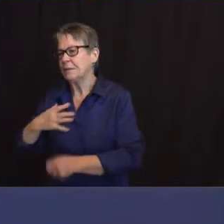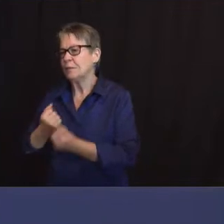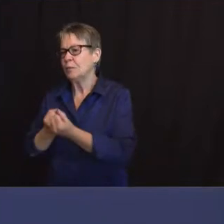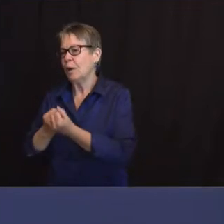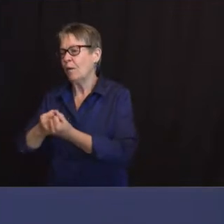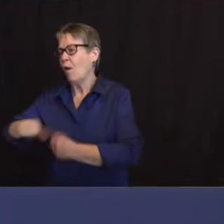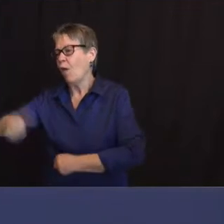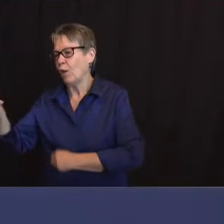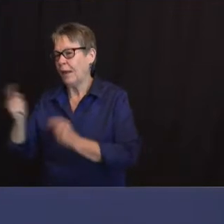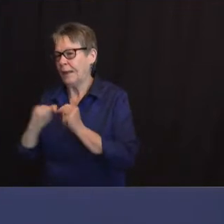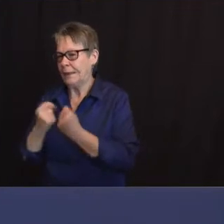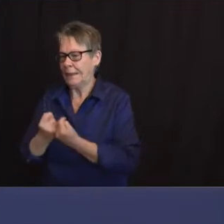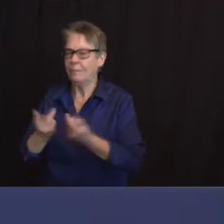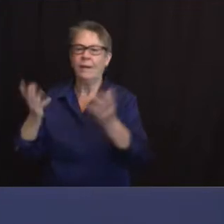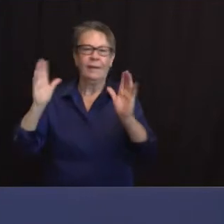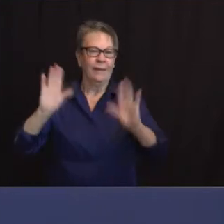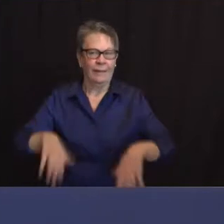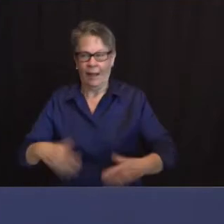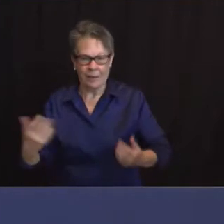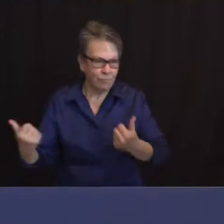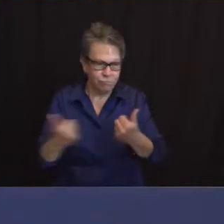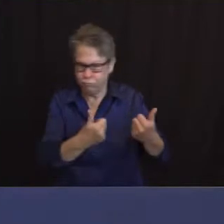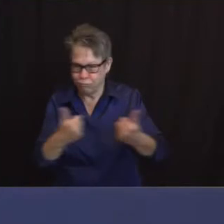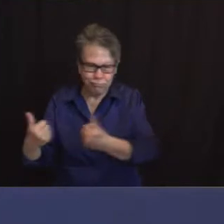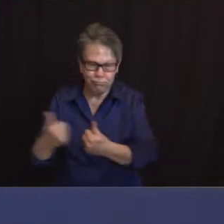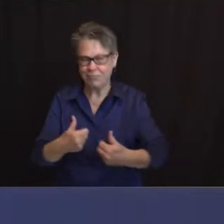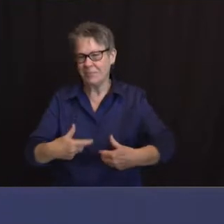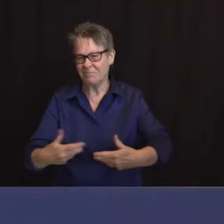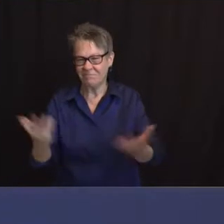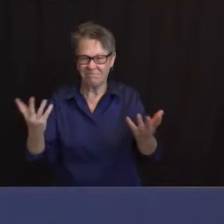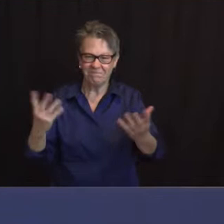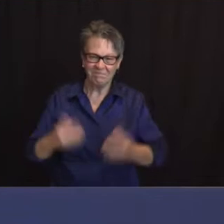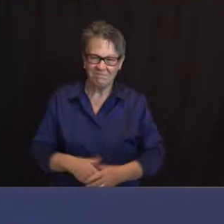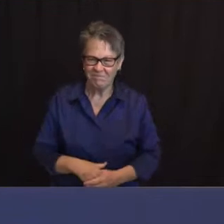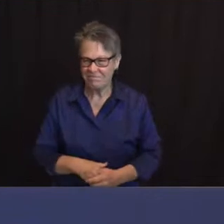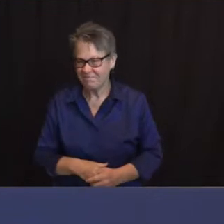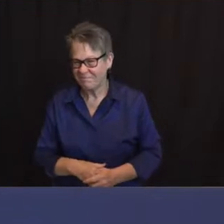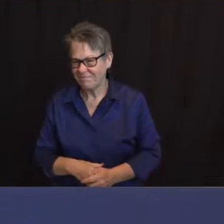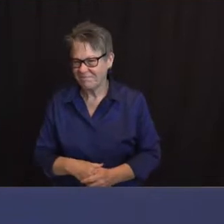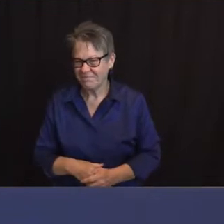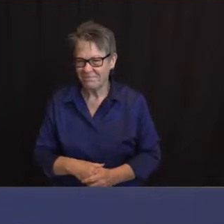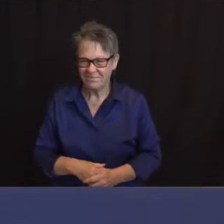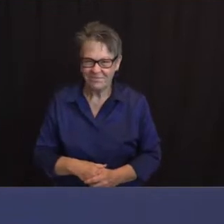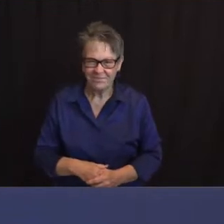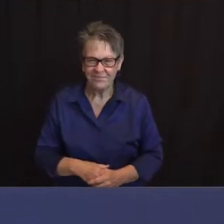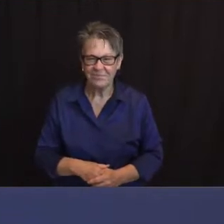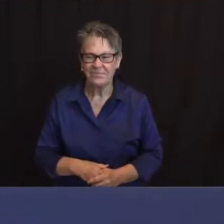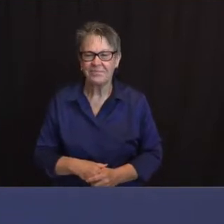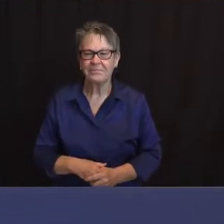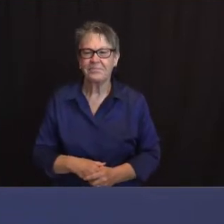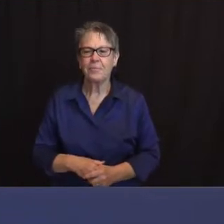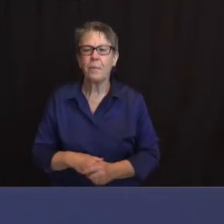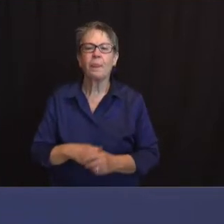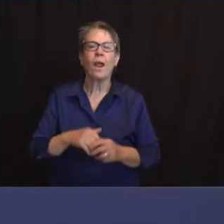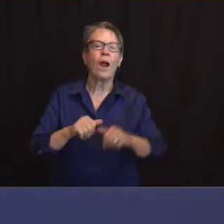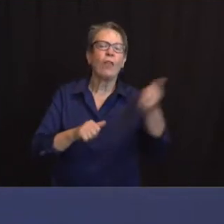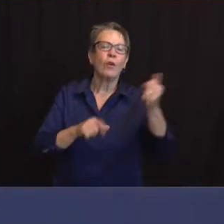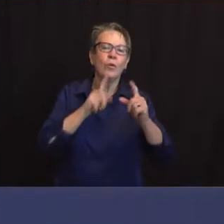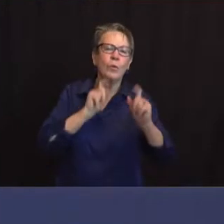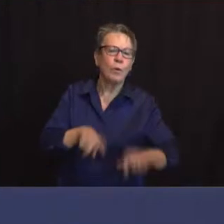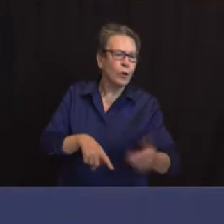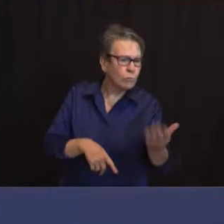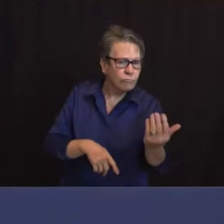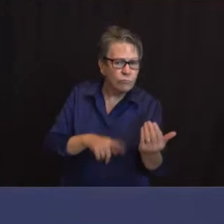that. Alex, good afternoon. Good afternoon. Dr. Tan, can you explain the concept of